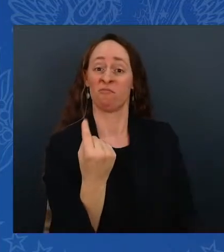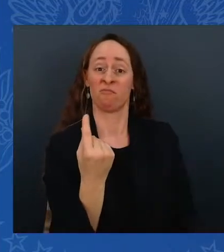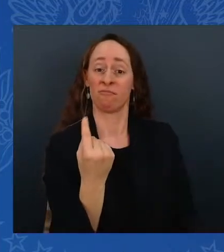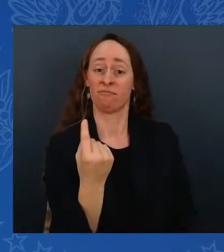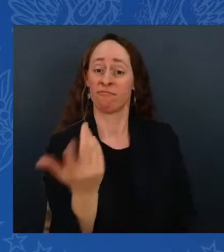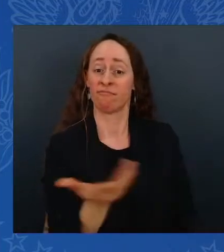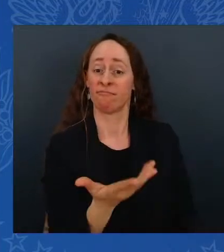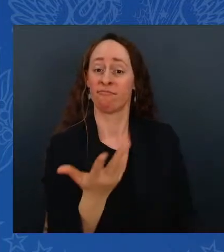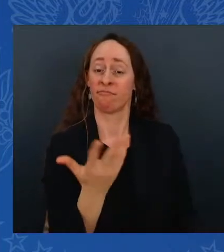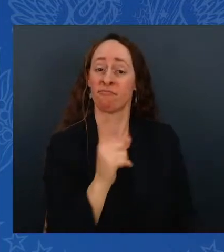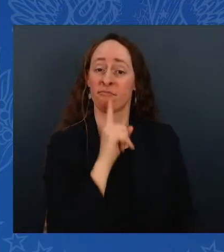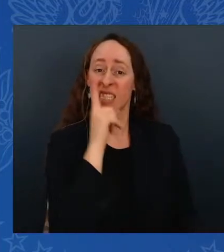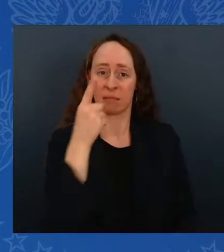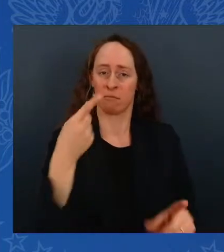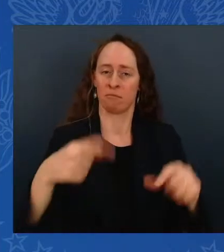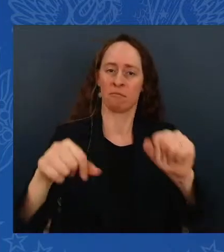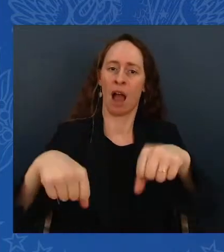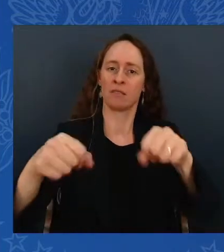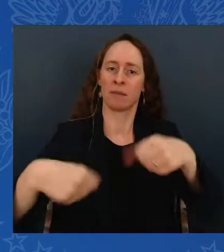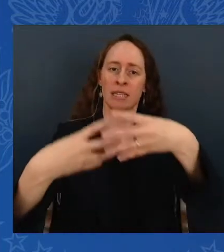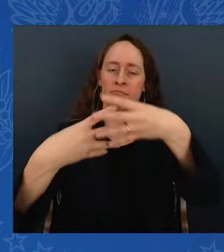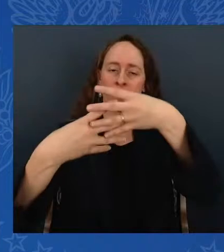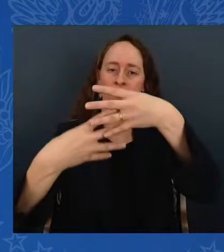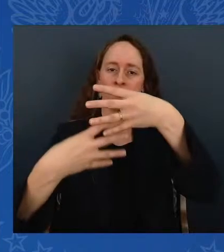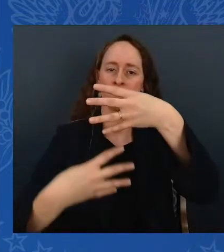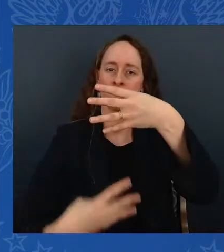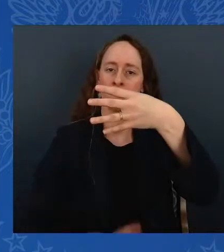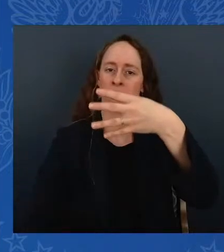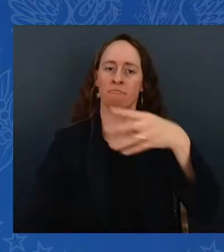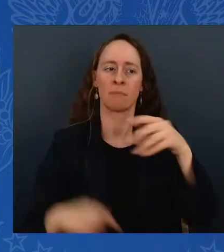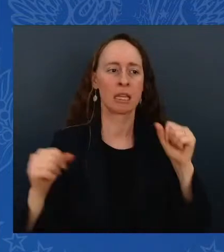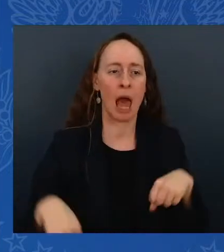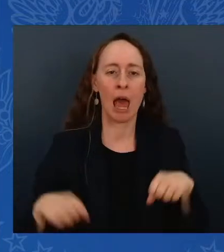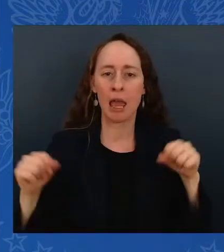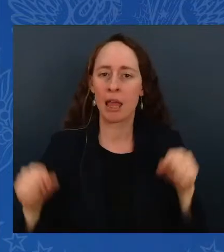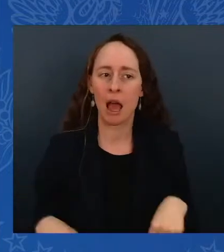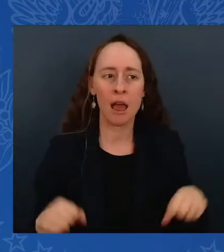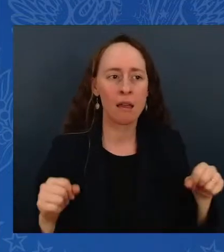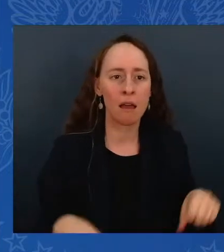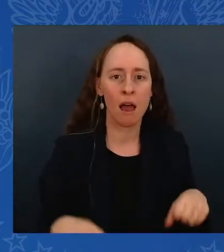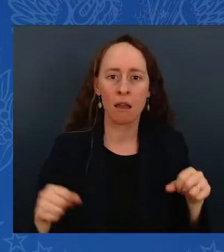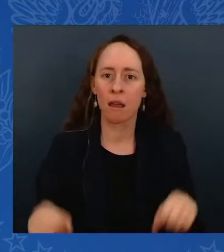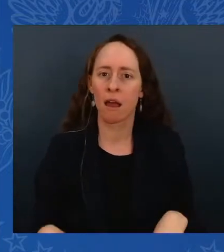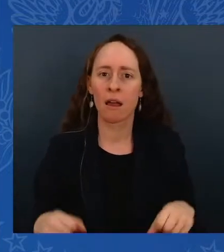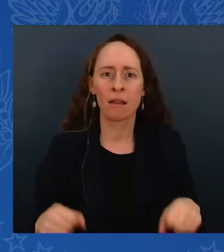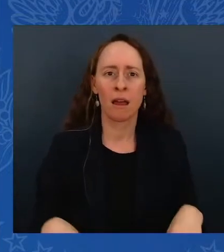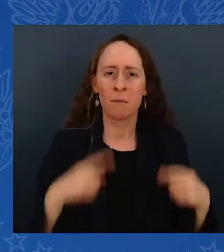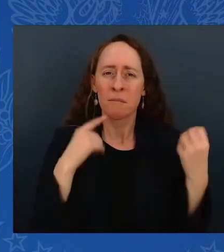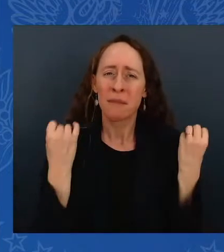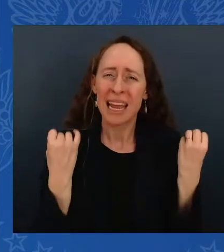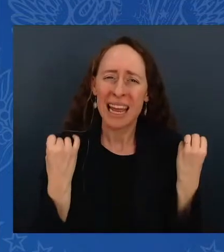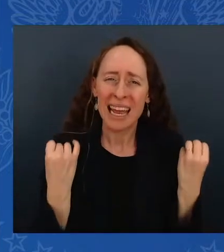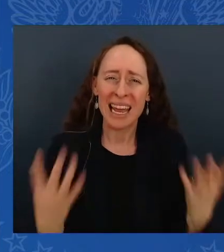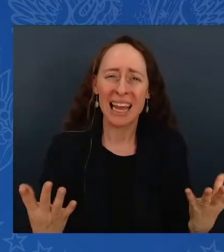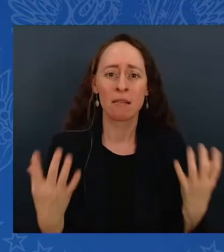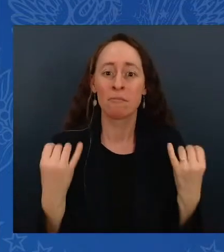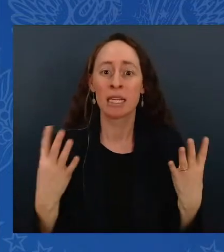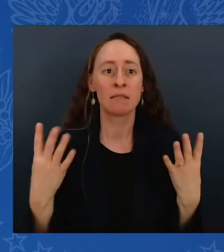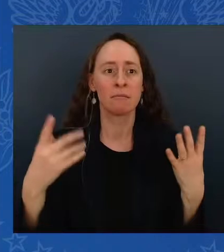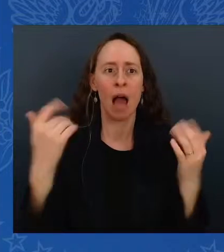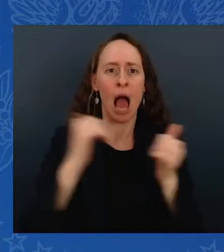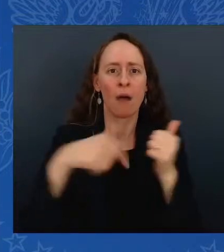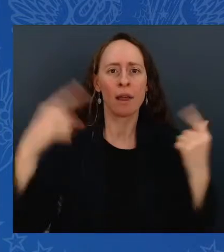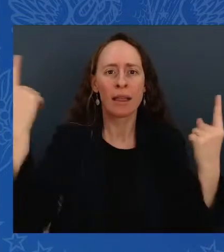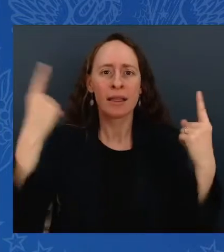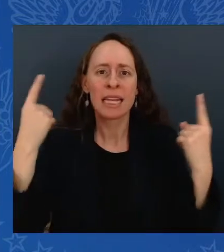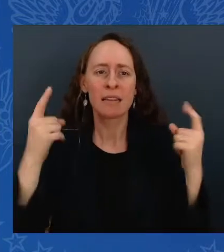Possibilities. We're a nation of possibilities. We think big. We believe big. We sometimes